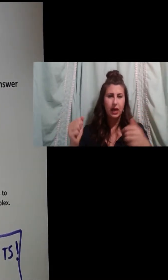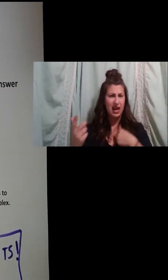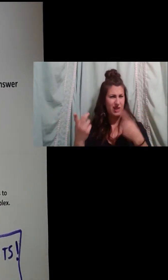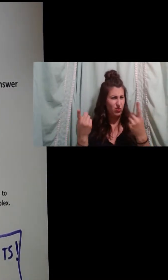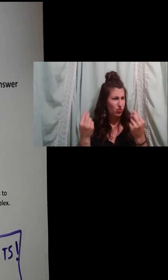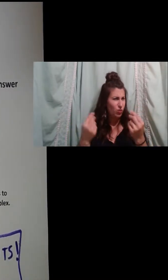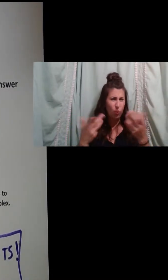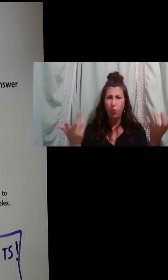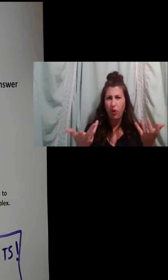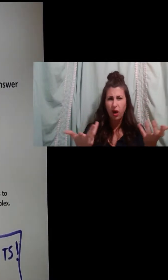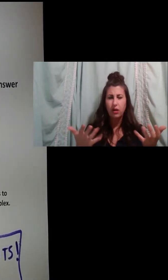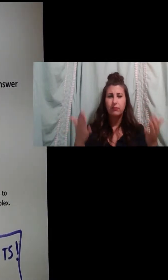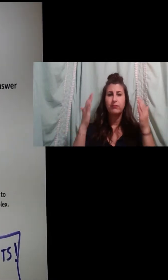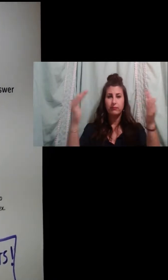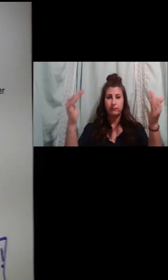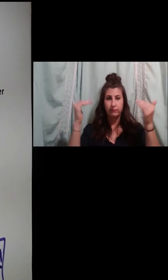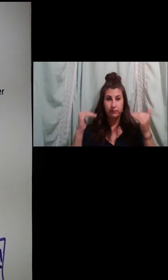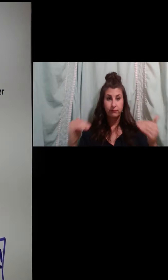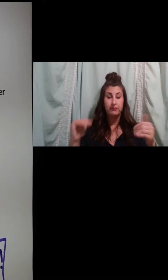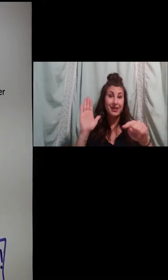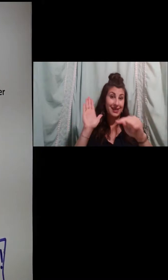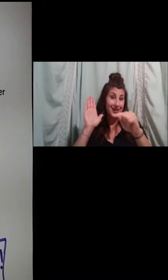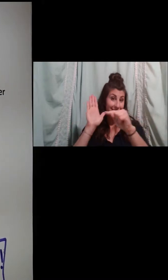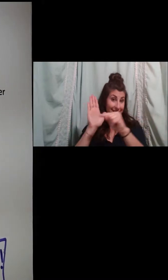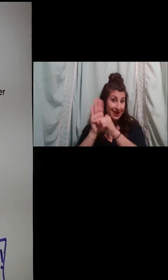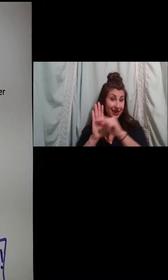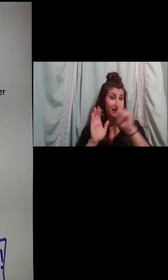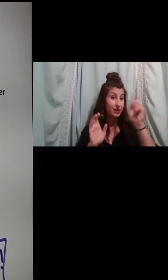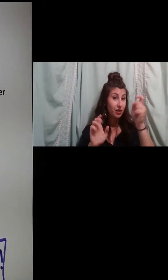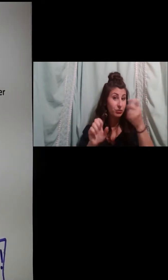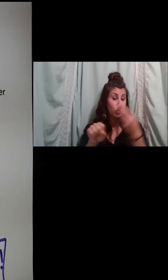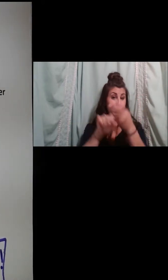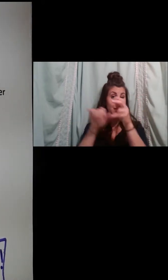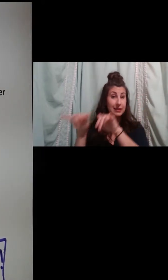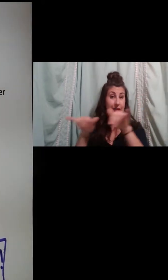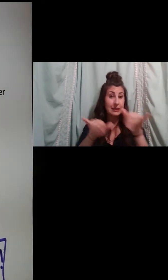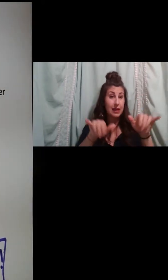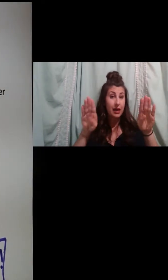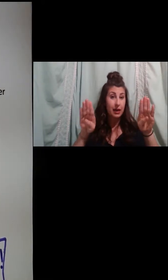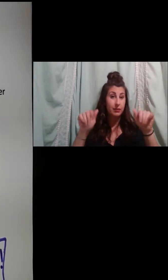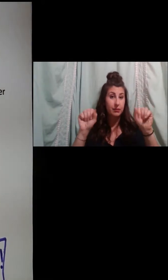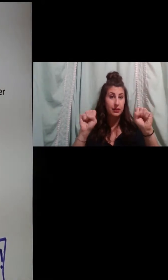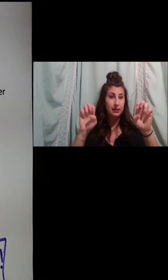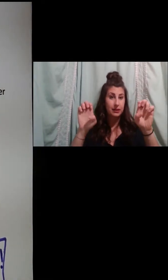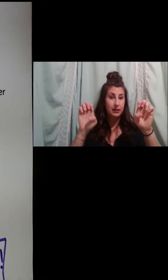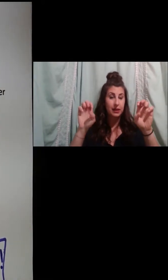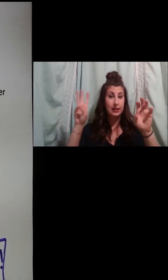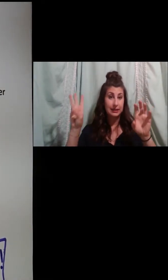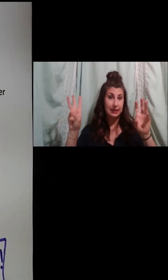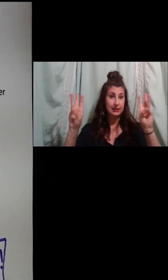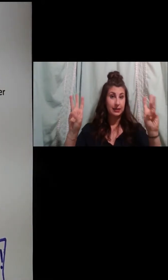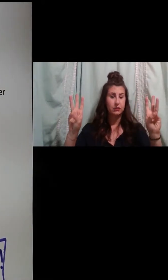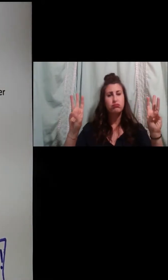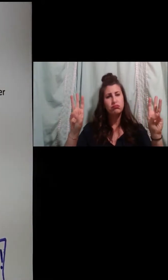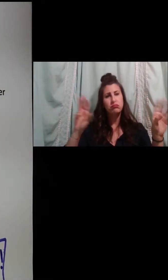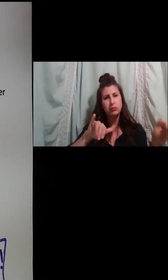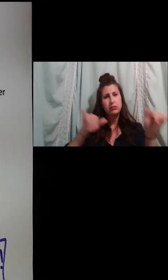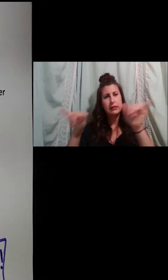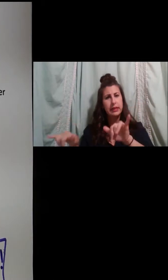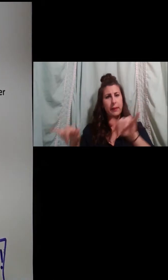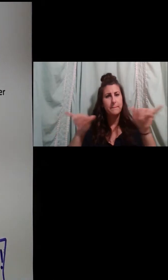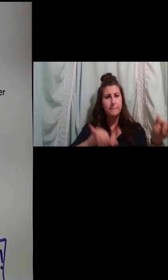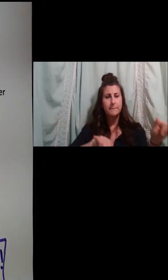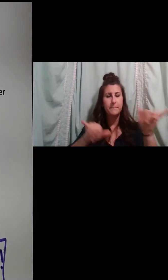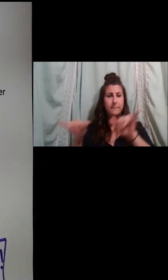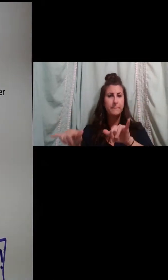so what do I do about that? Here, negative exponents with the same base, 6, 6, those are the